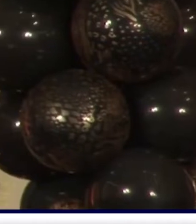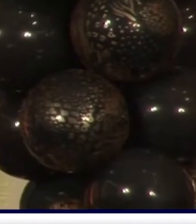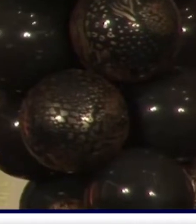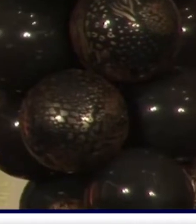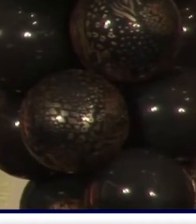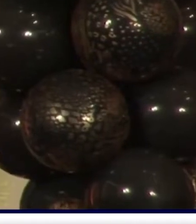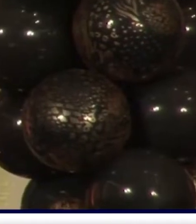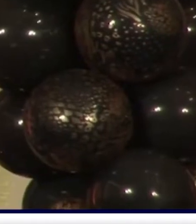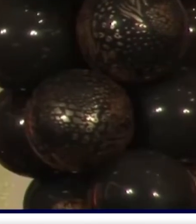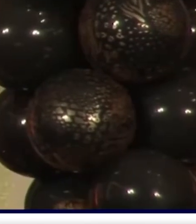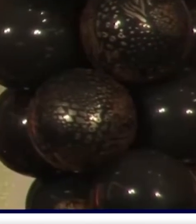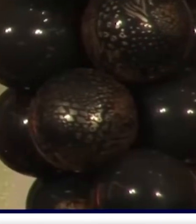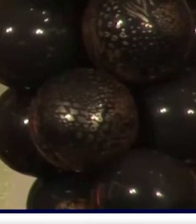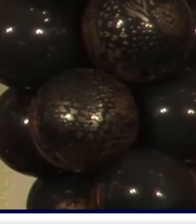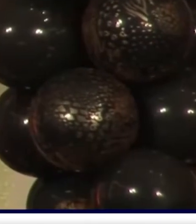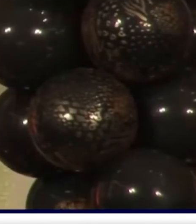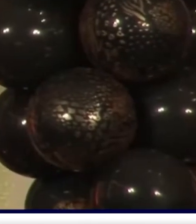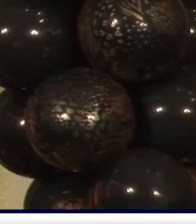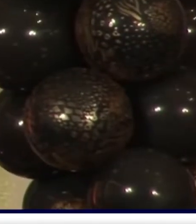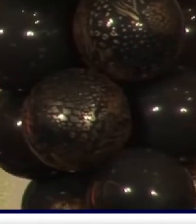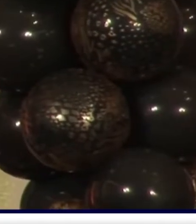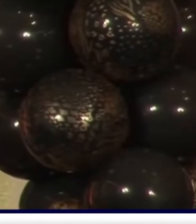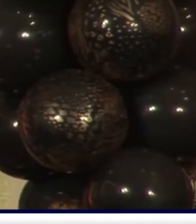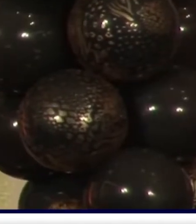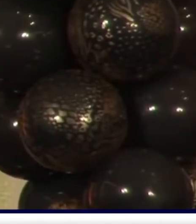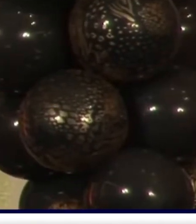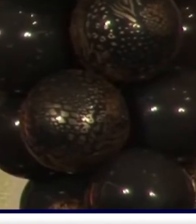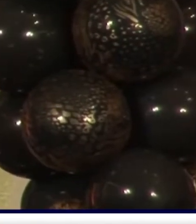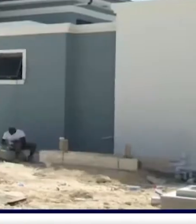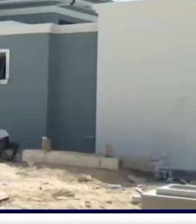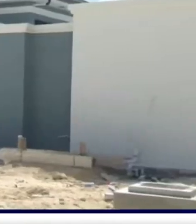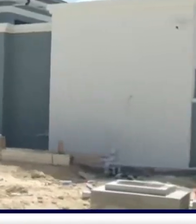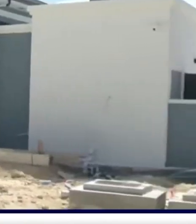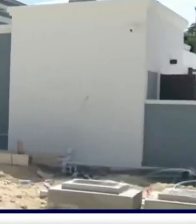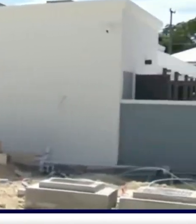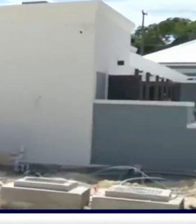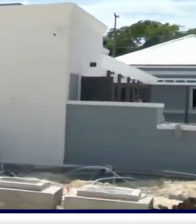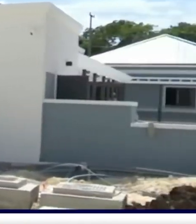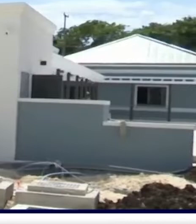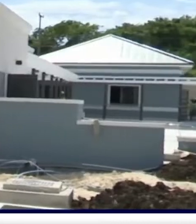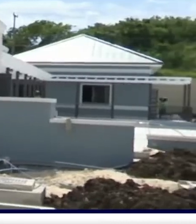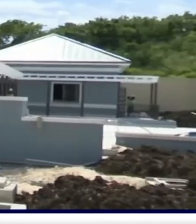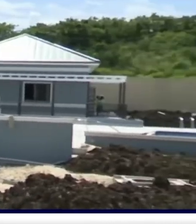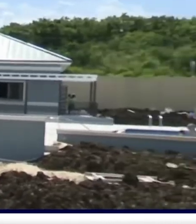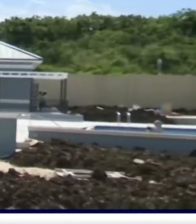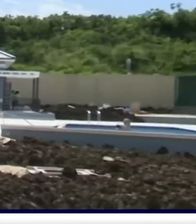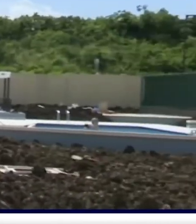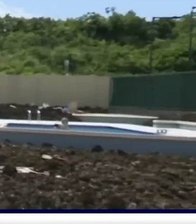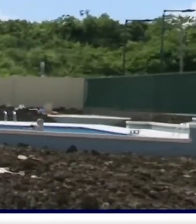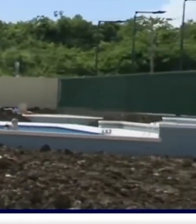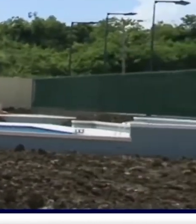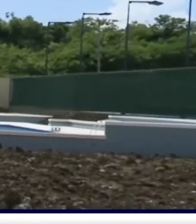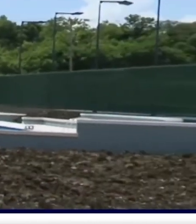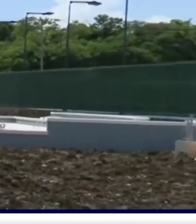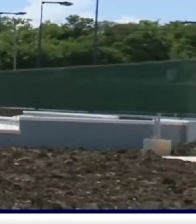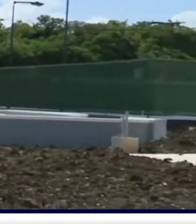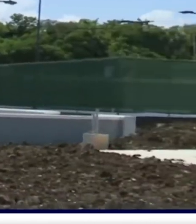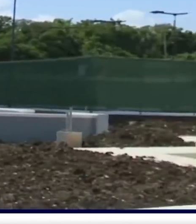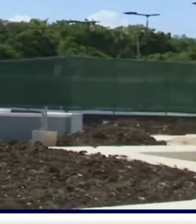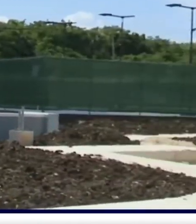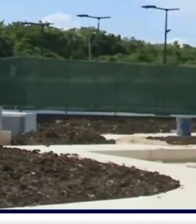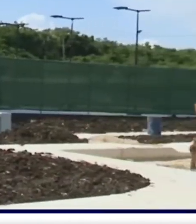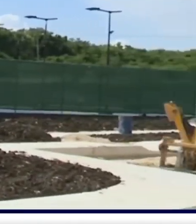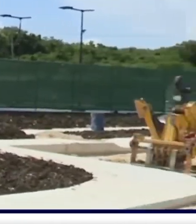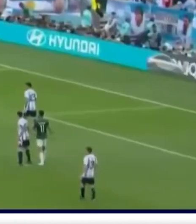care funding underscored by the Prime Minister. The estates at St. George nearing completion. And coming